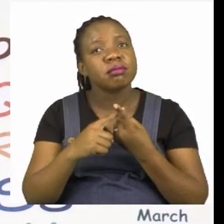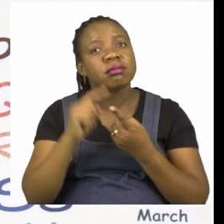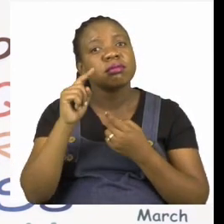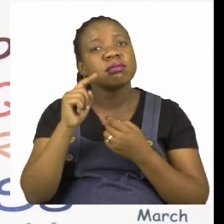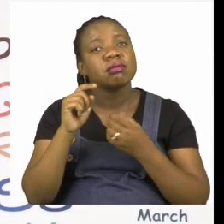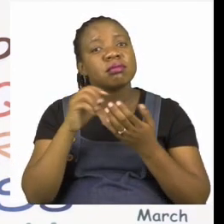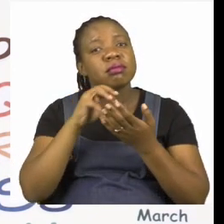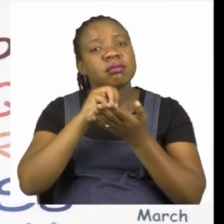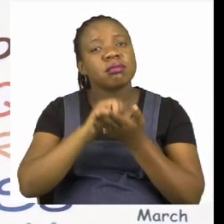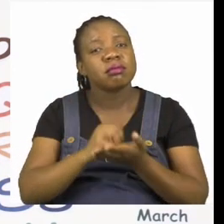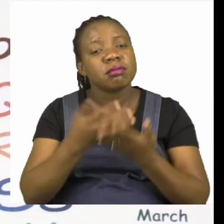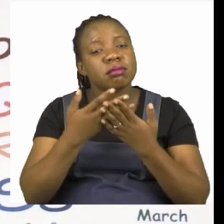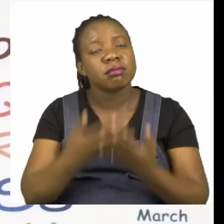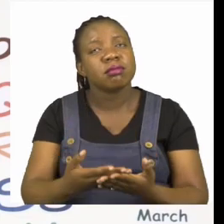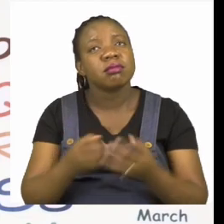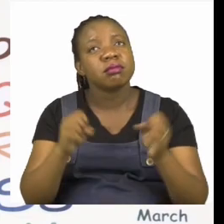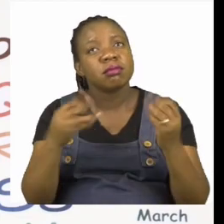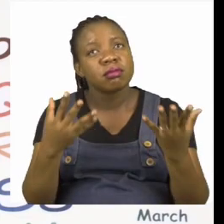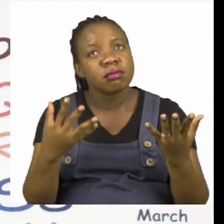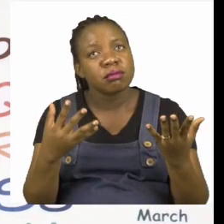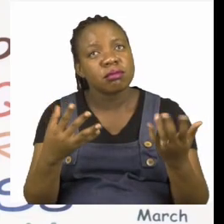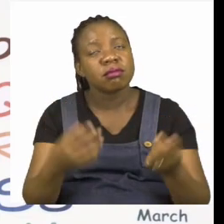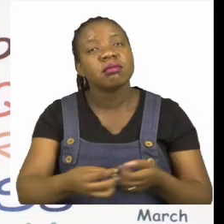of 3